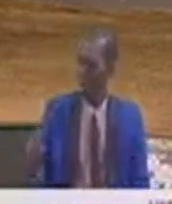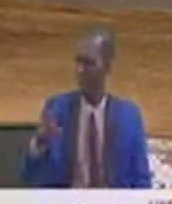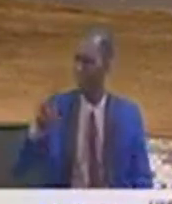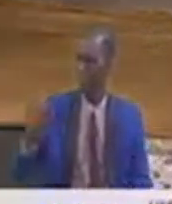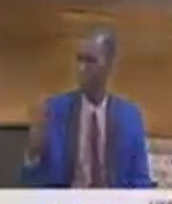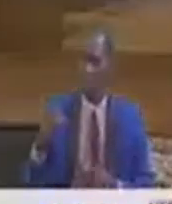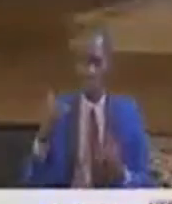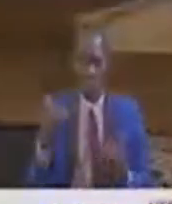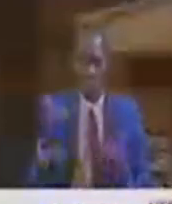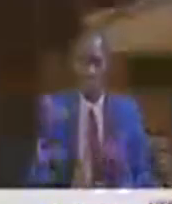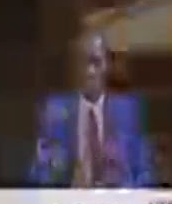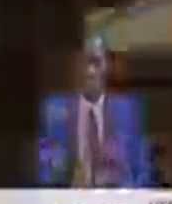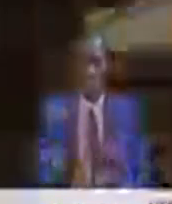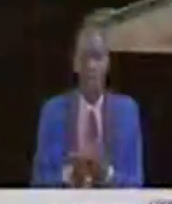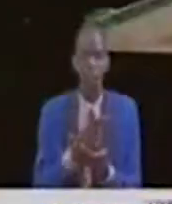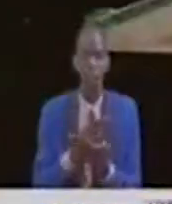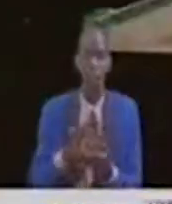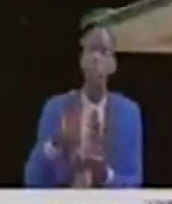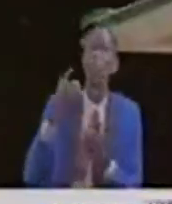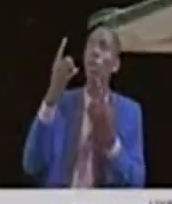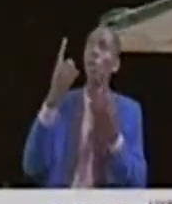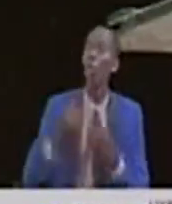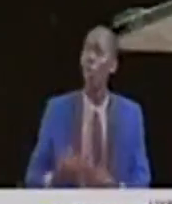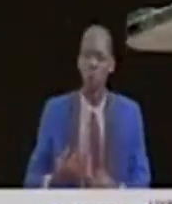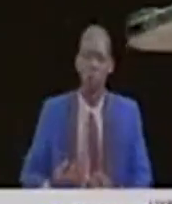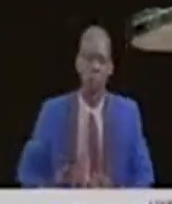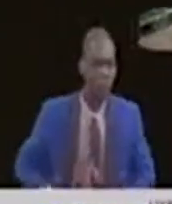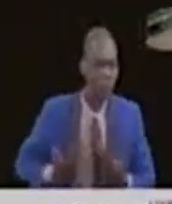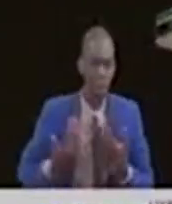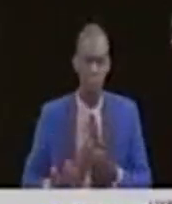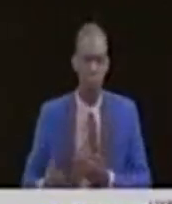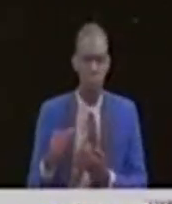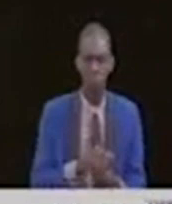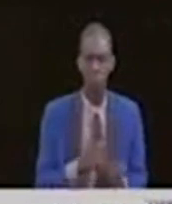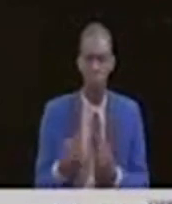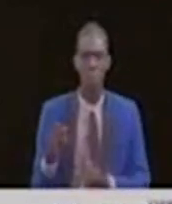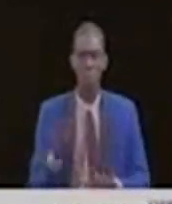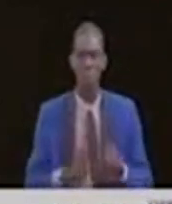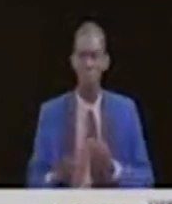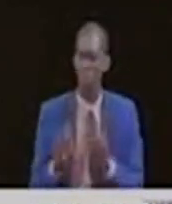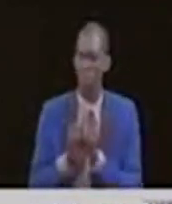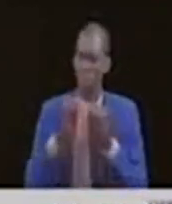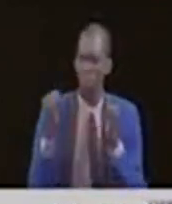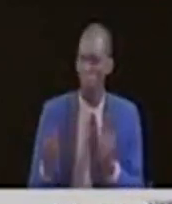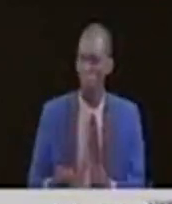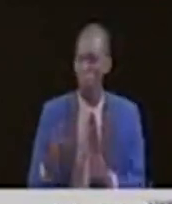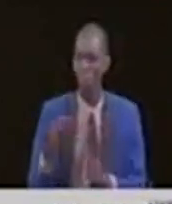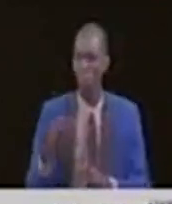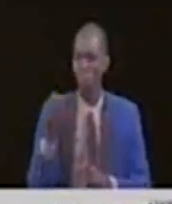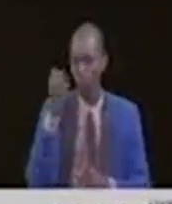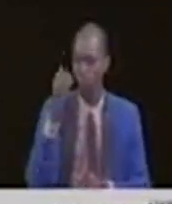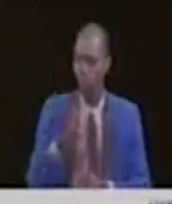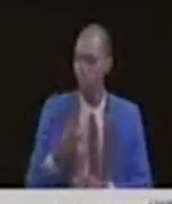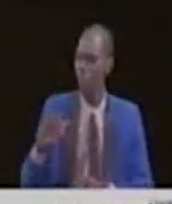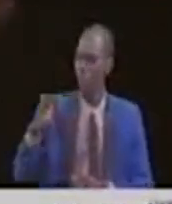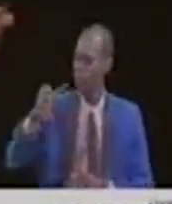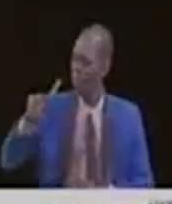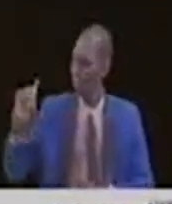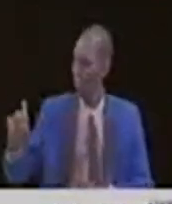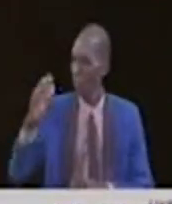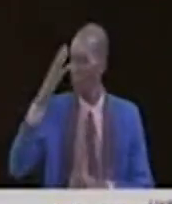and filling people and we're being revived, why? At such a time like this, healing is taking